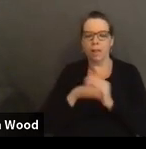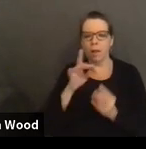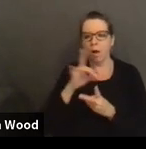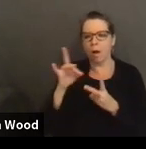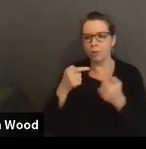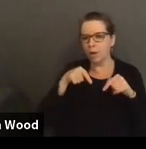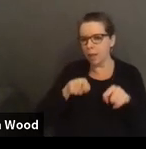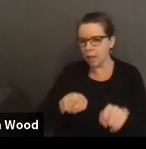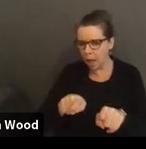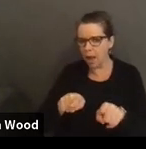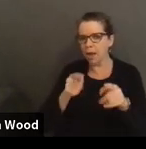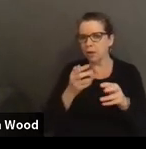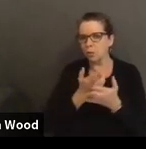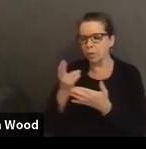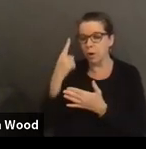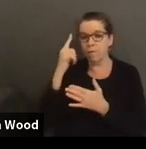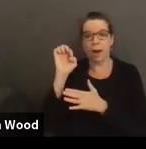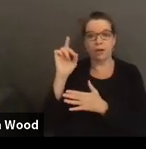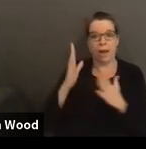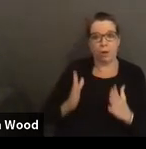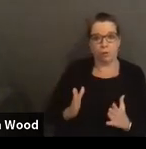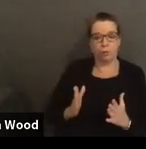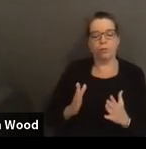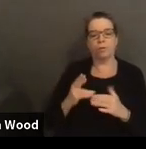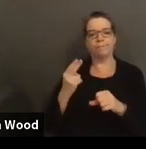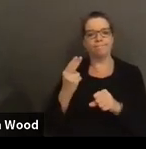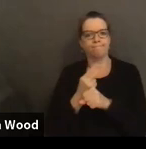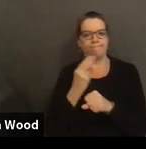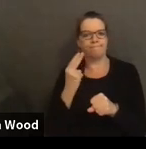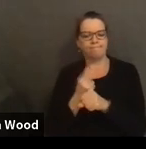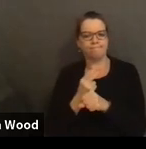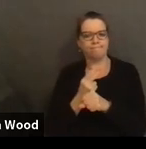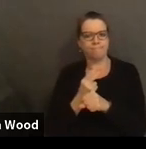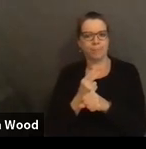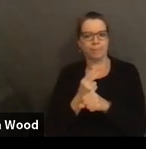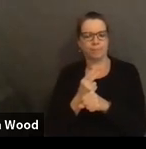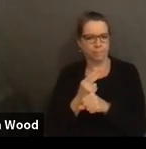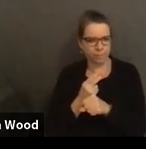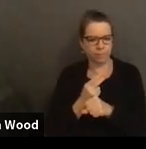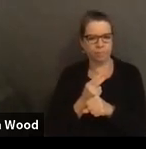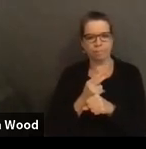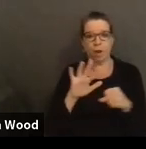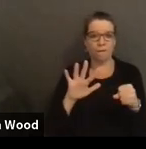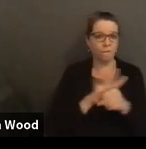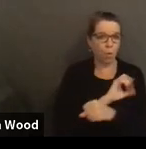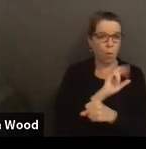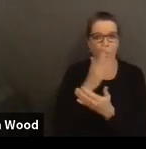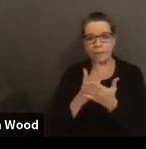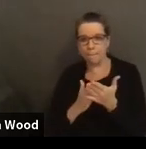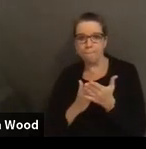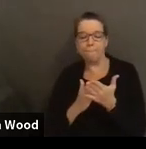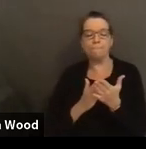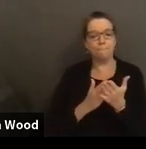aligned suite of resources for educators to use in part to